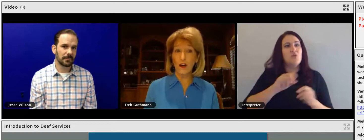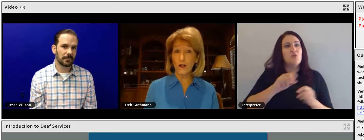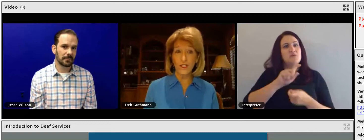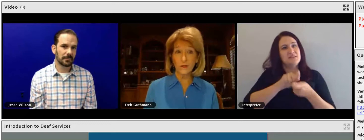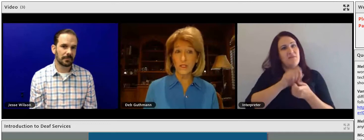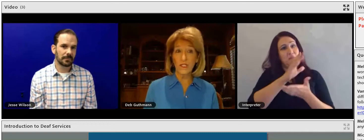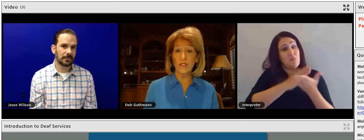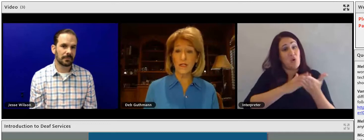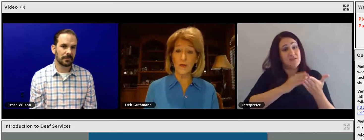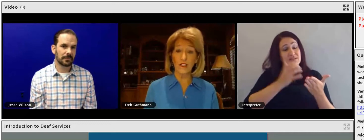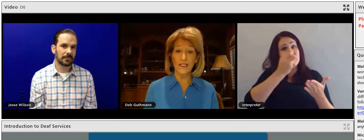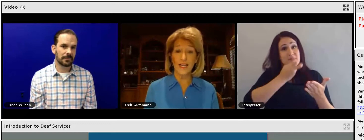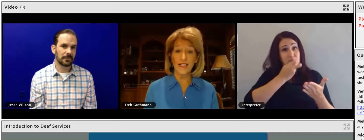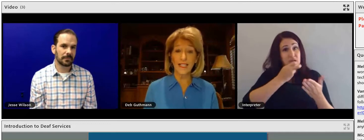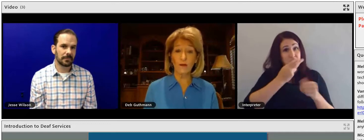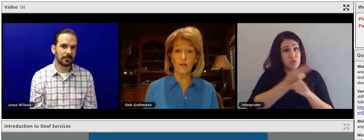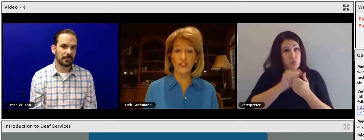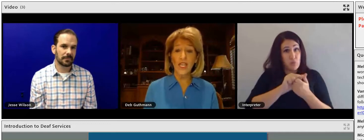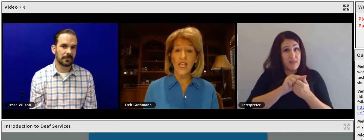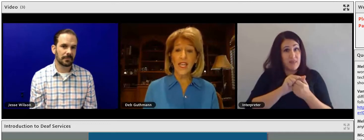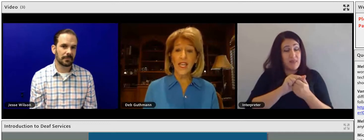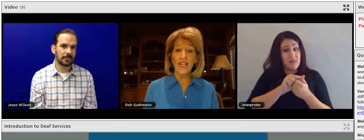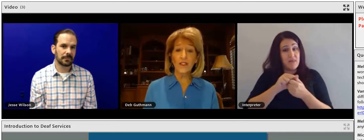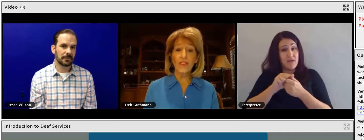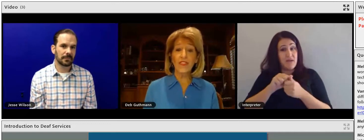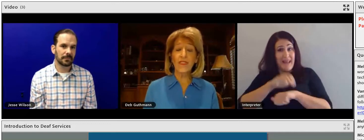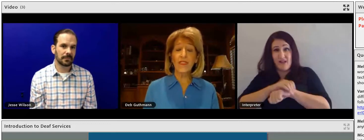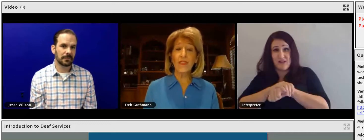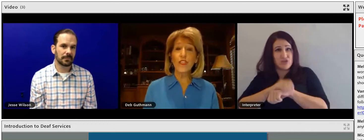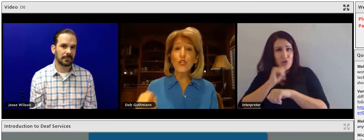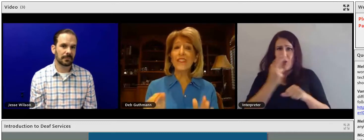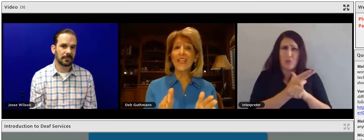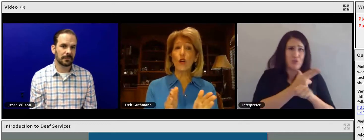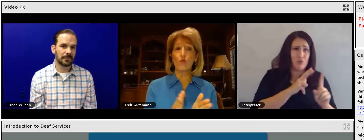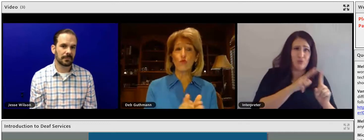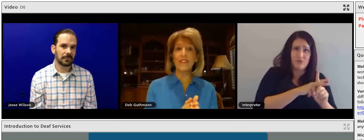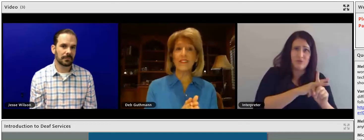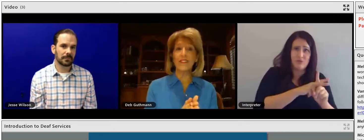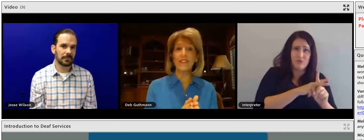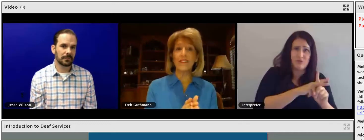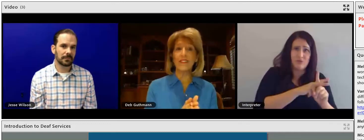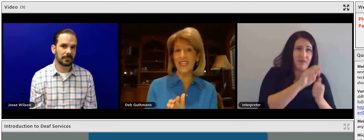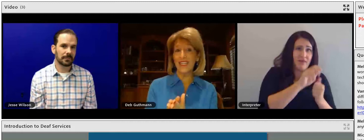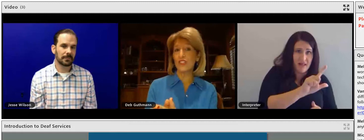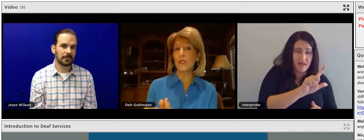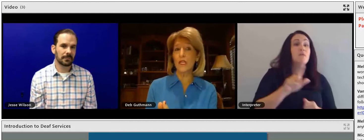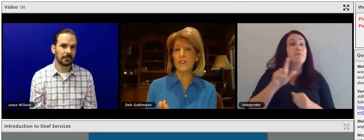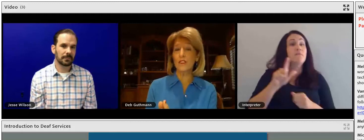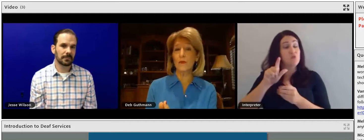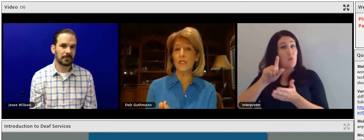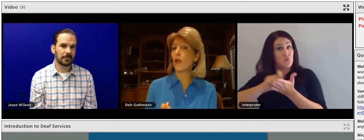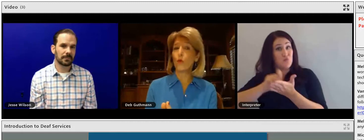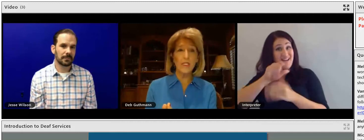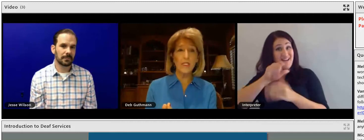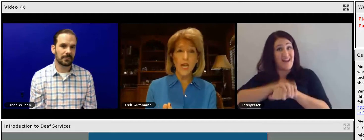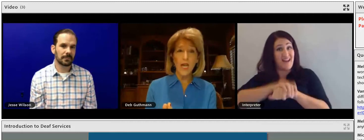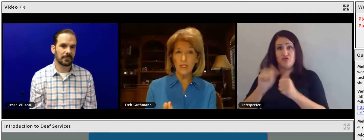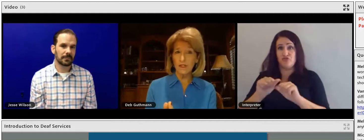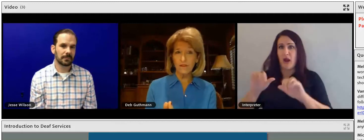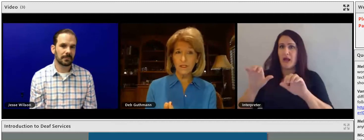used in English aren't used in American Sign Language. And using written English to do